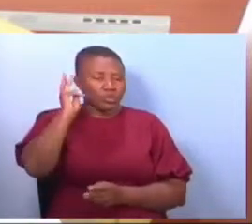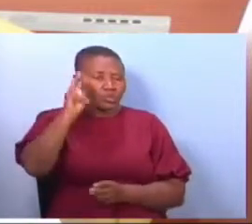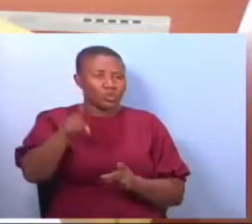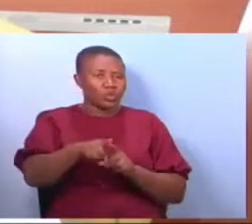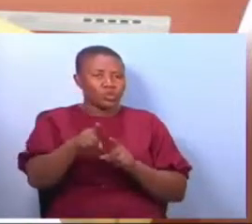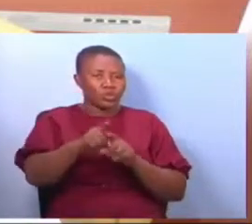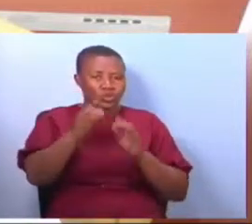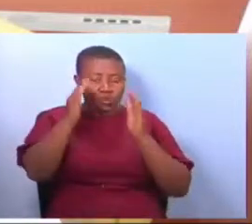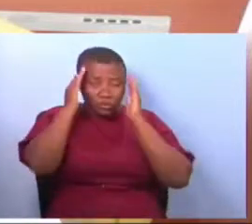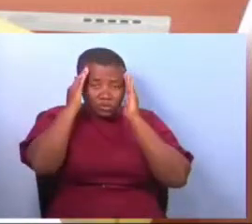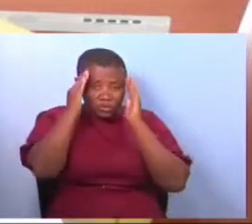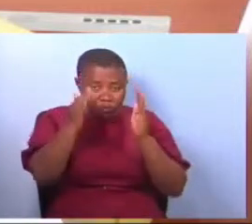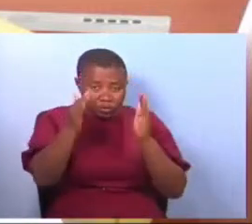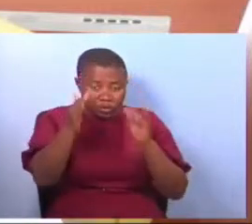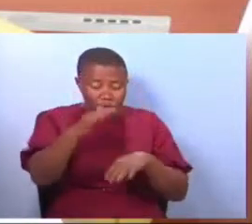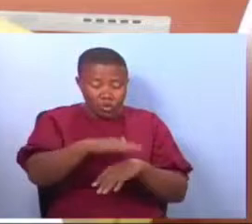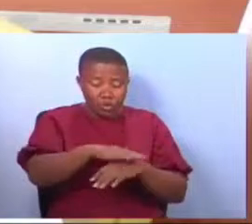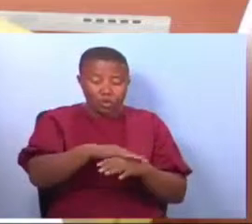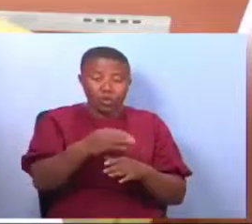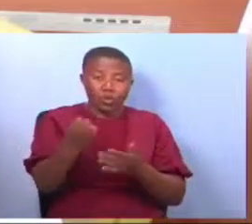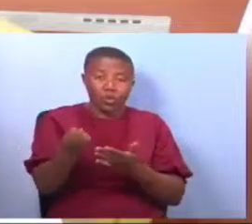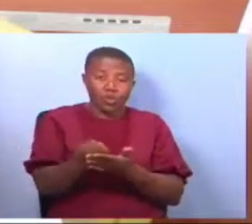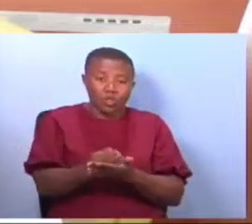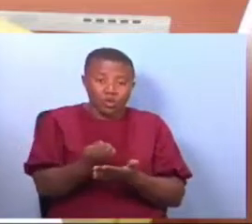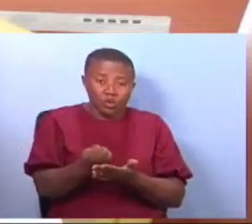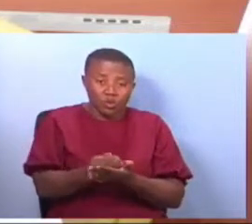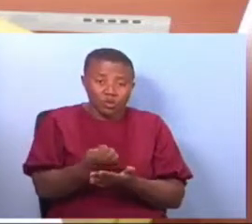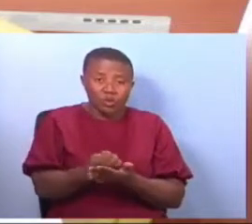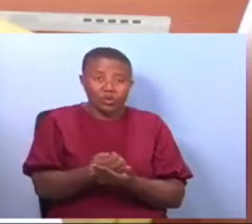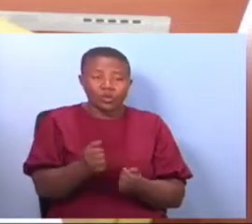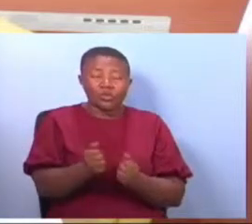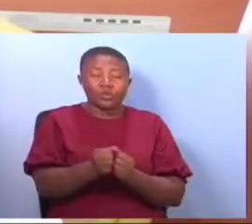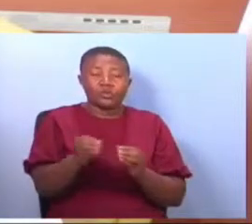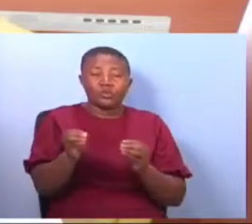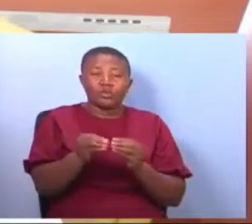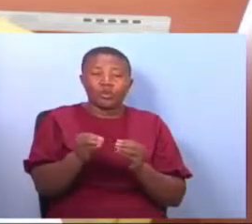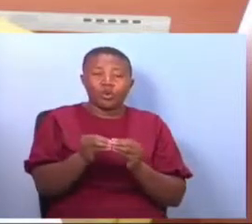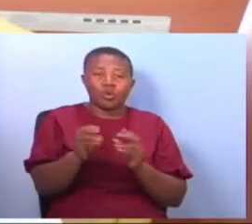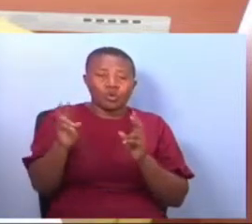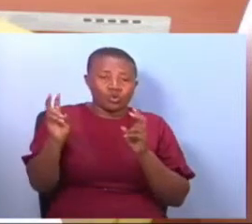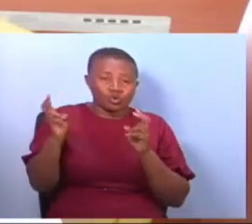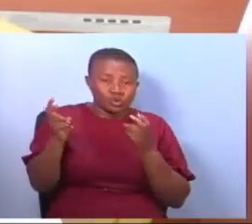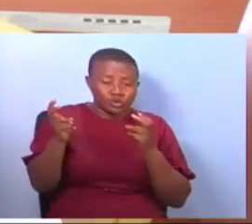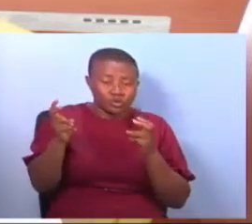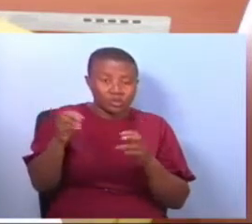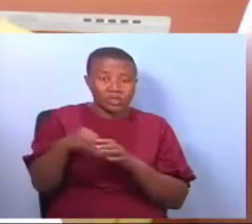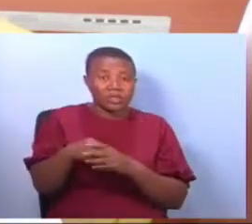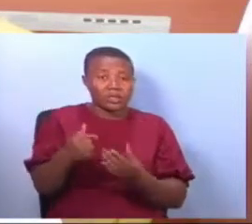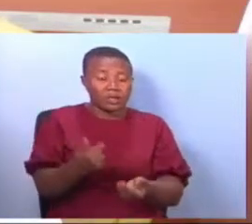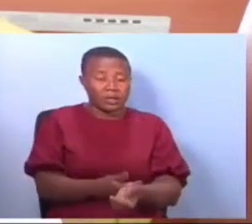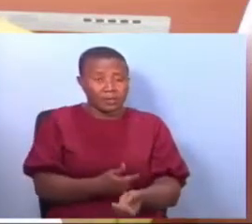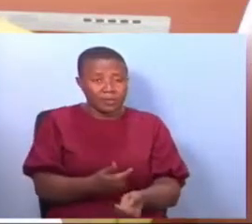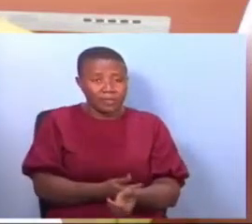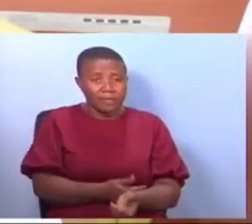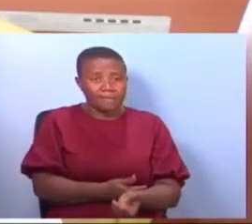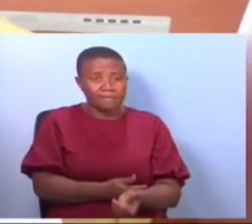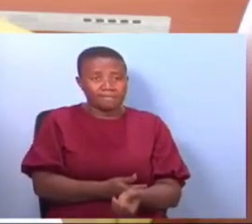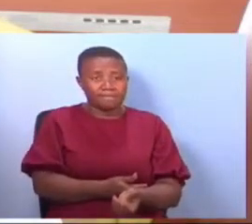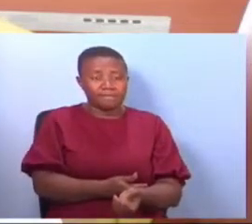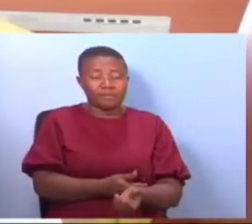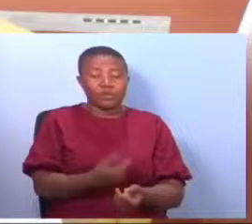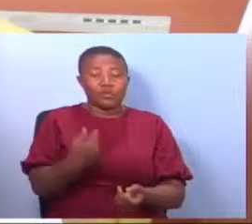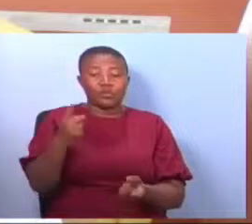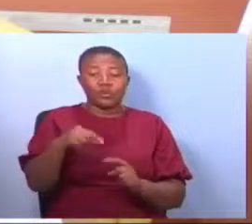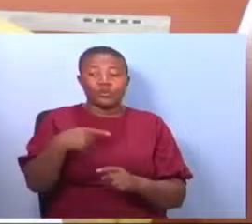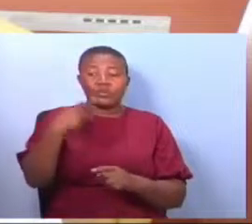blue economy, where we have a lot of issues we are dealing with, especially in Ghana, where we are overwhelmed with filth and